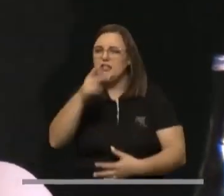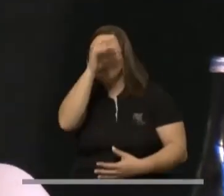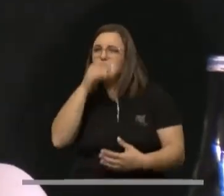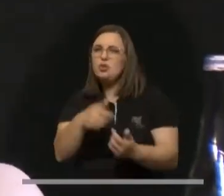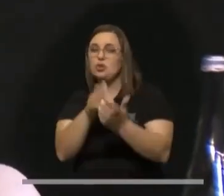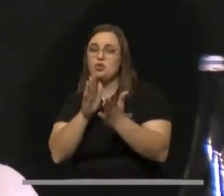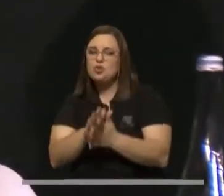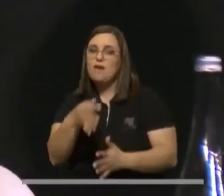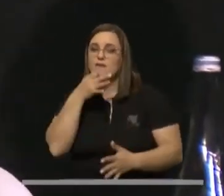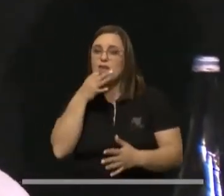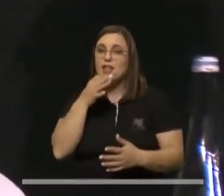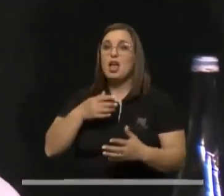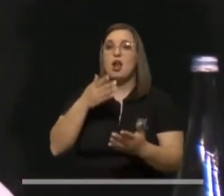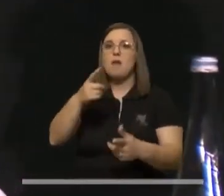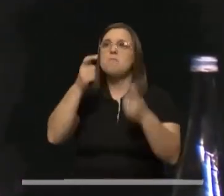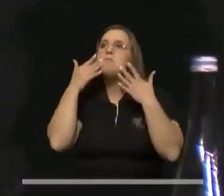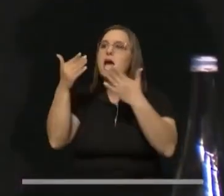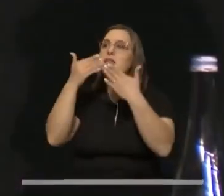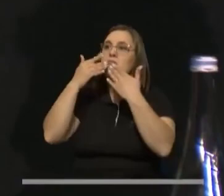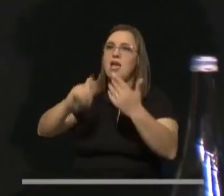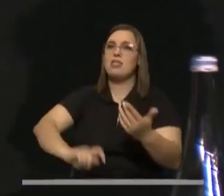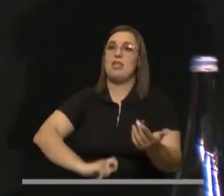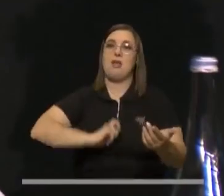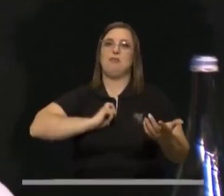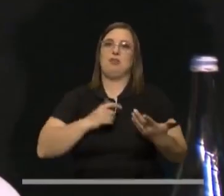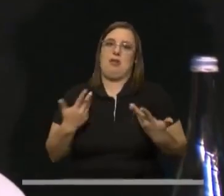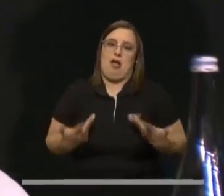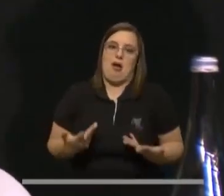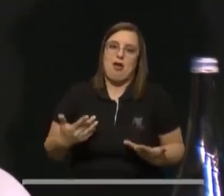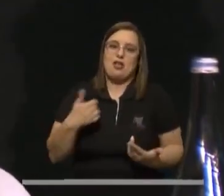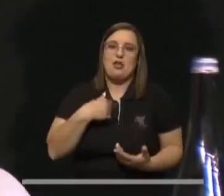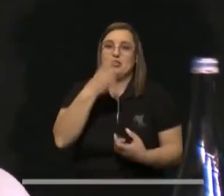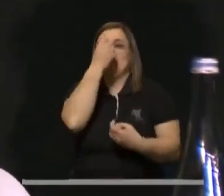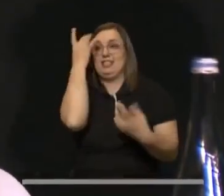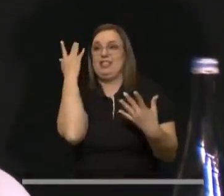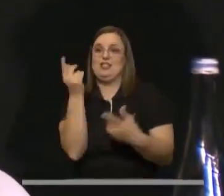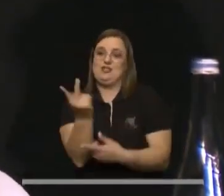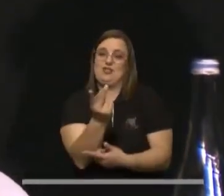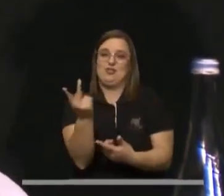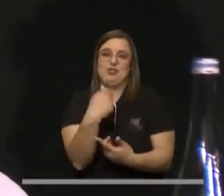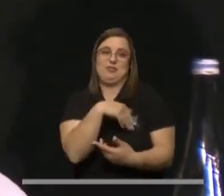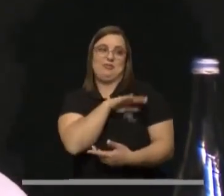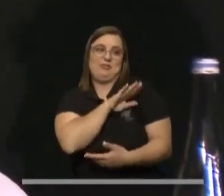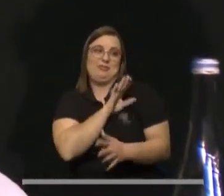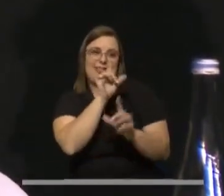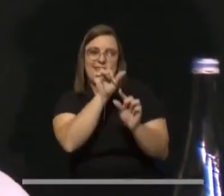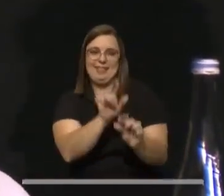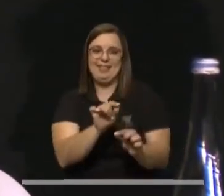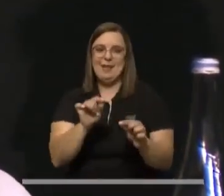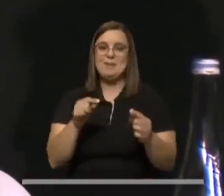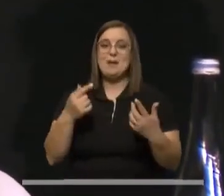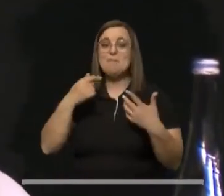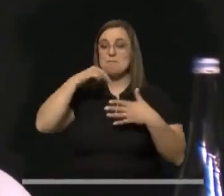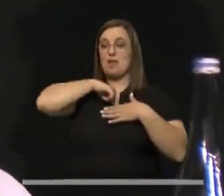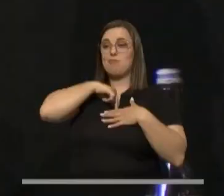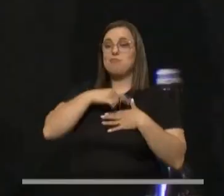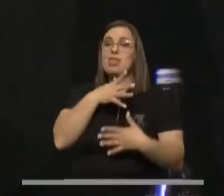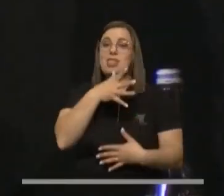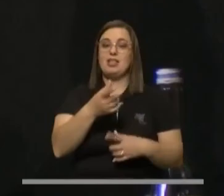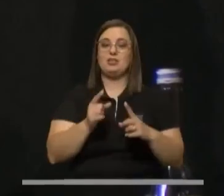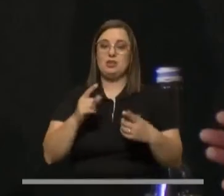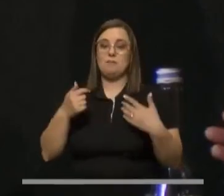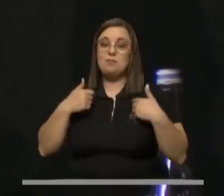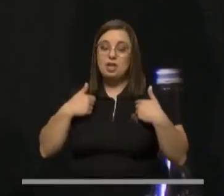John's asking us to behave as if we were in social media. Now I'm talking about the appeal. You talked about the appeal of the emotion. No, I want to